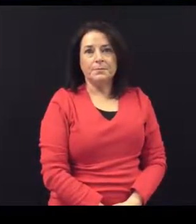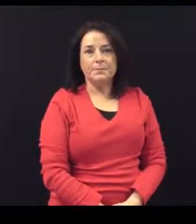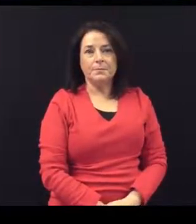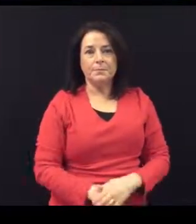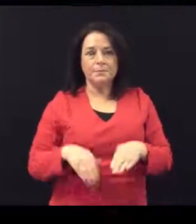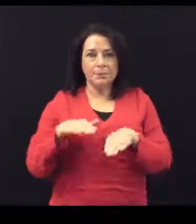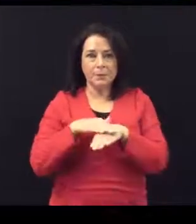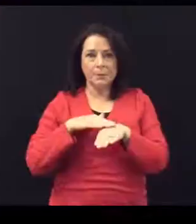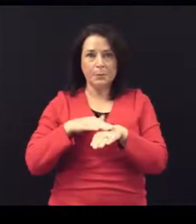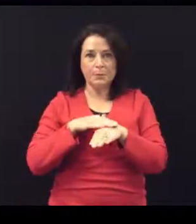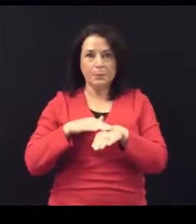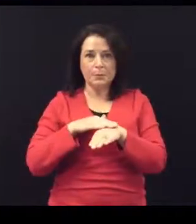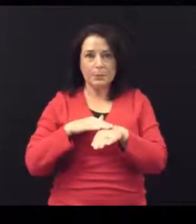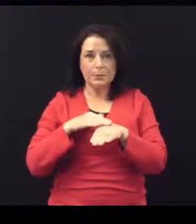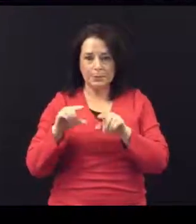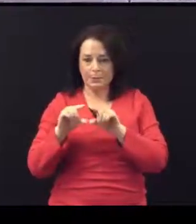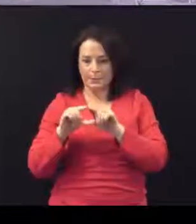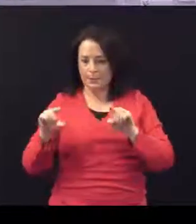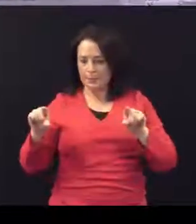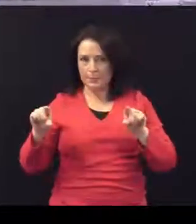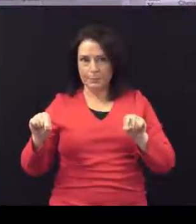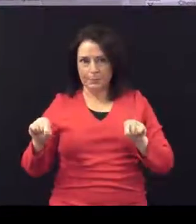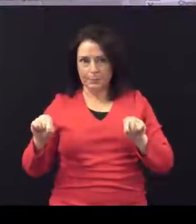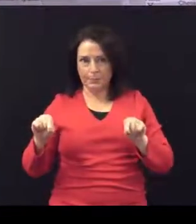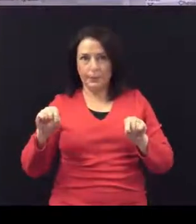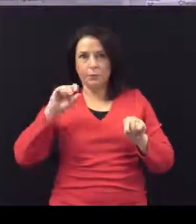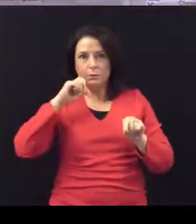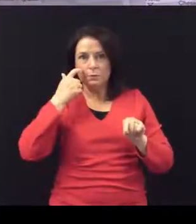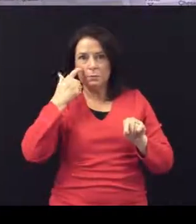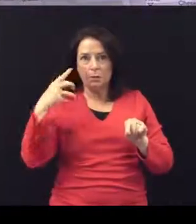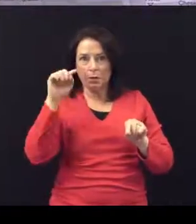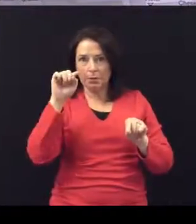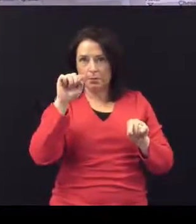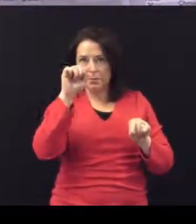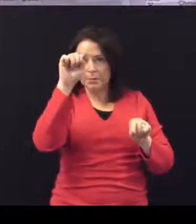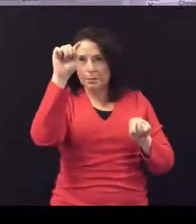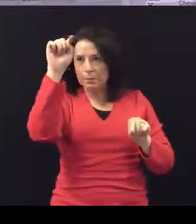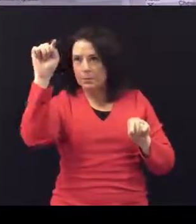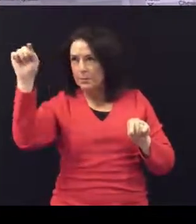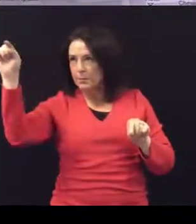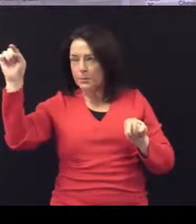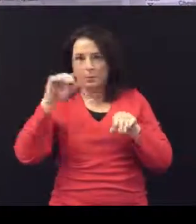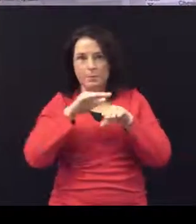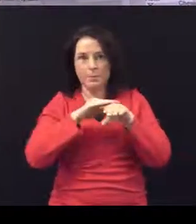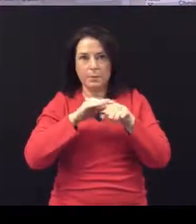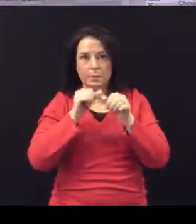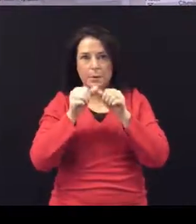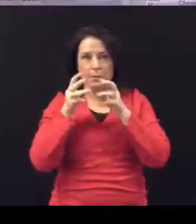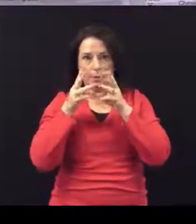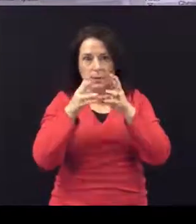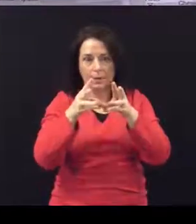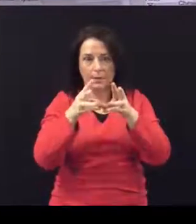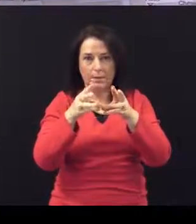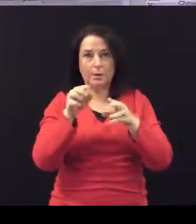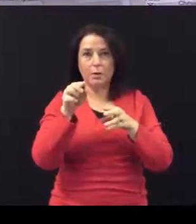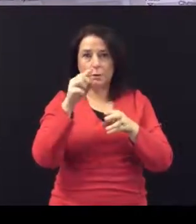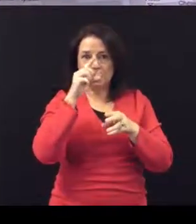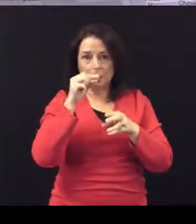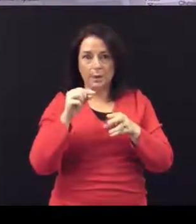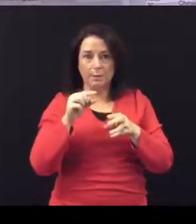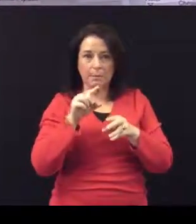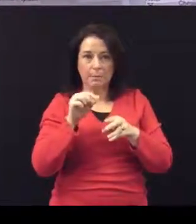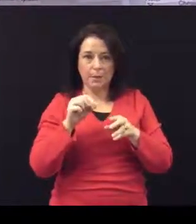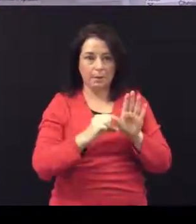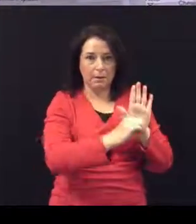The Maps app will now display a summary of the route it recommends you take. You can choose between recommendations for car